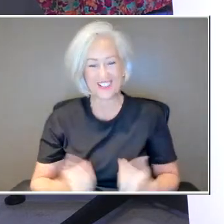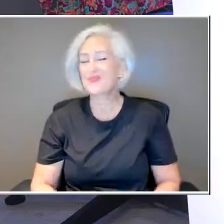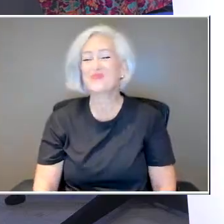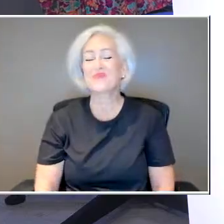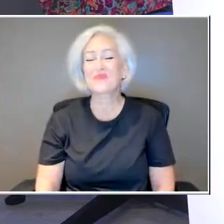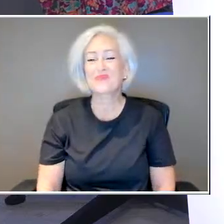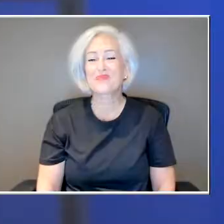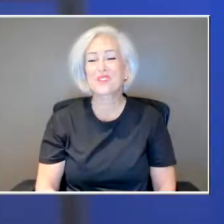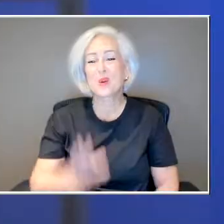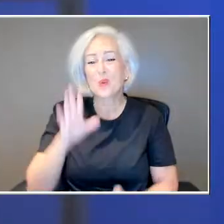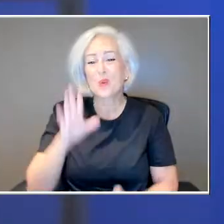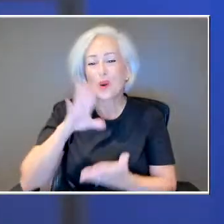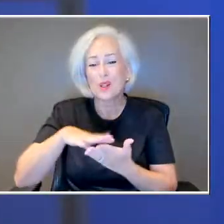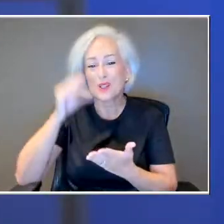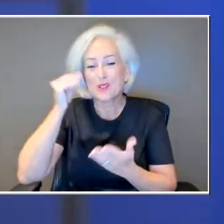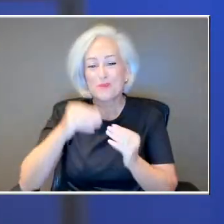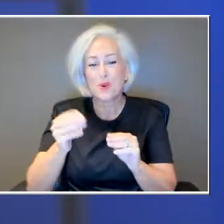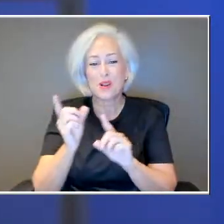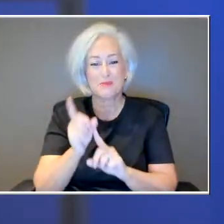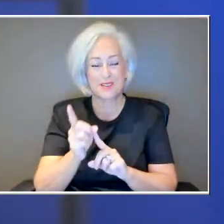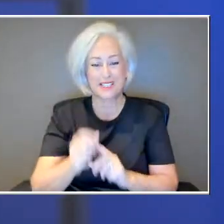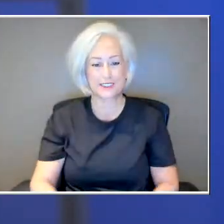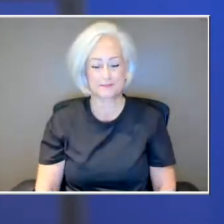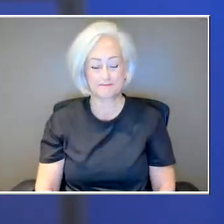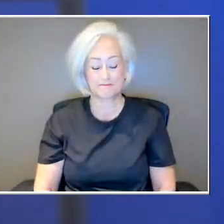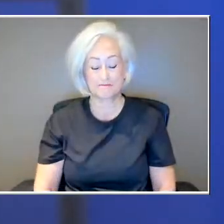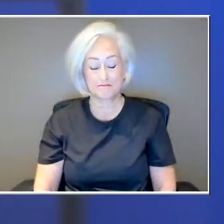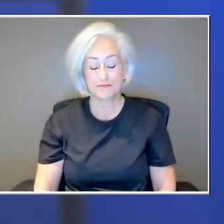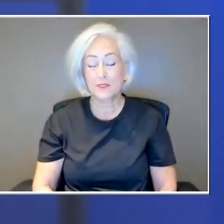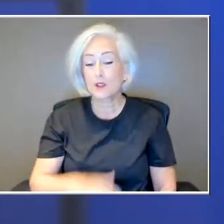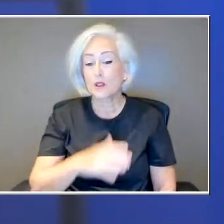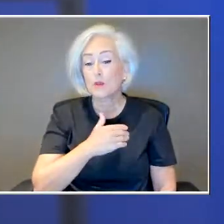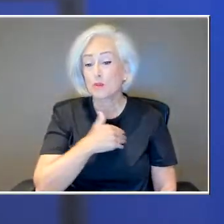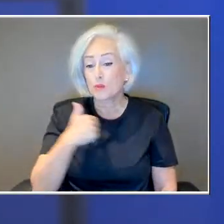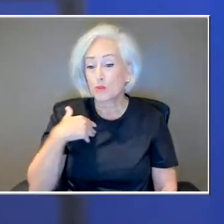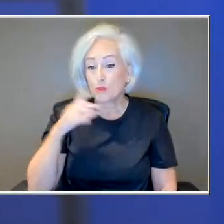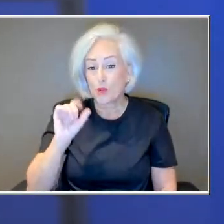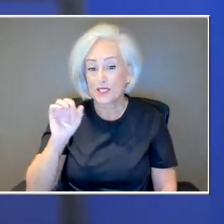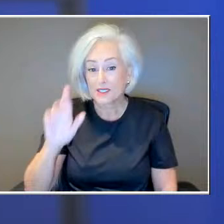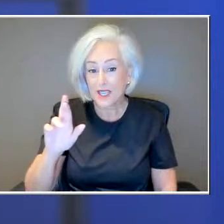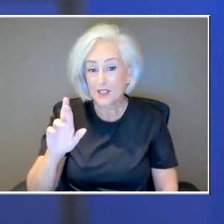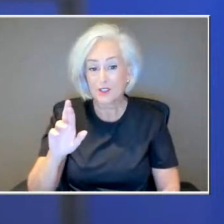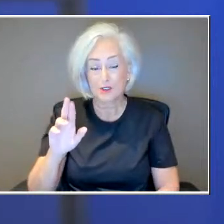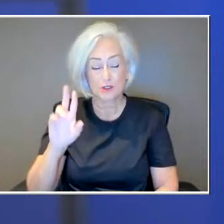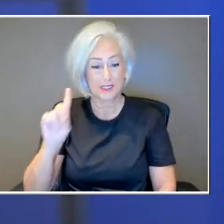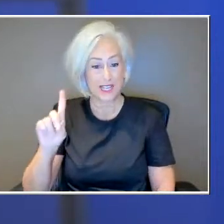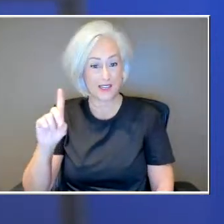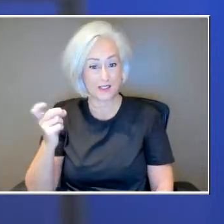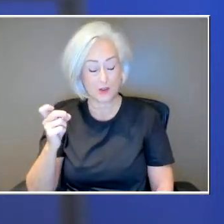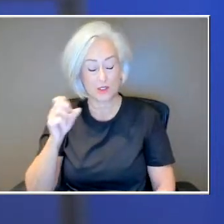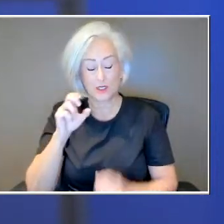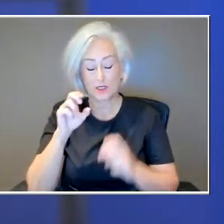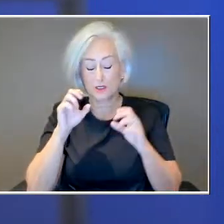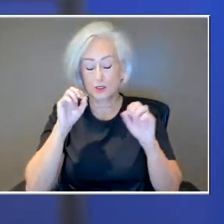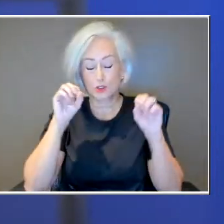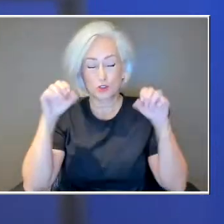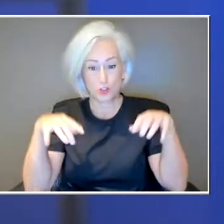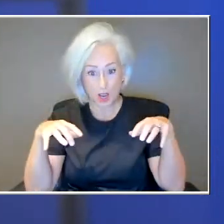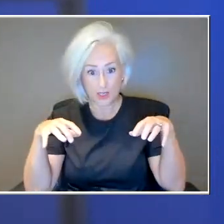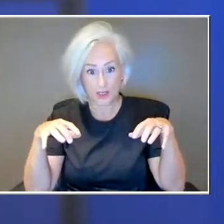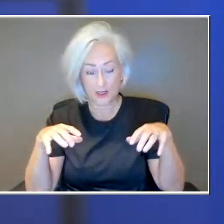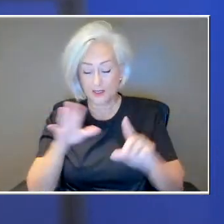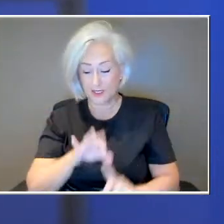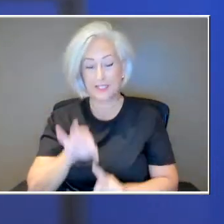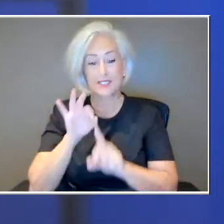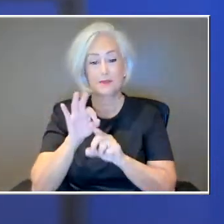moment, okay? Receiving a breast cancer diagnosis, as we know, can be shocking, and it was especially so for Tracey when she discovered her cancer